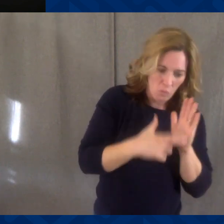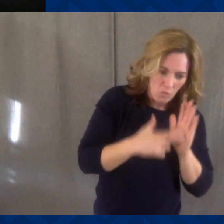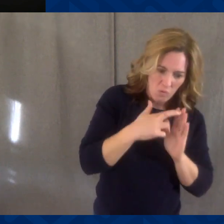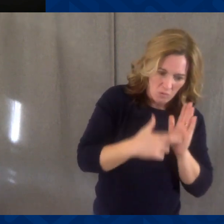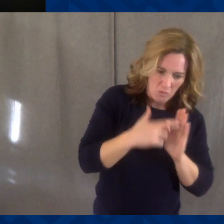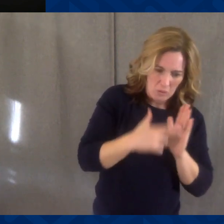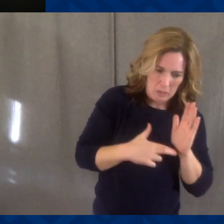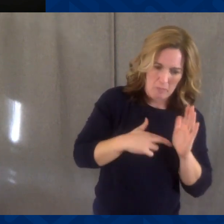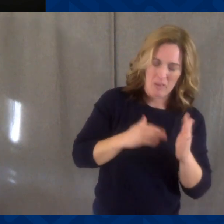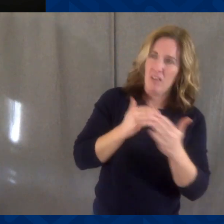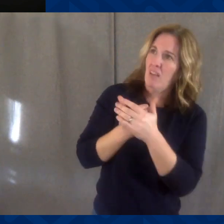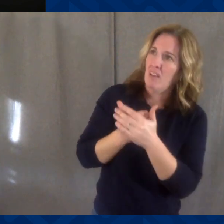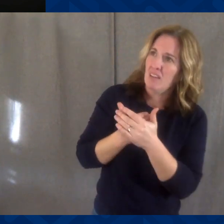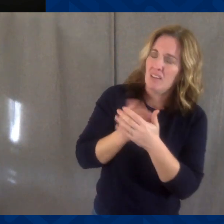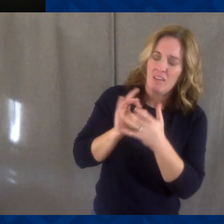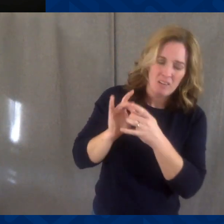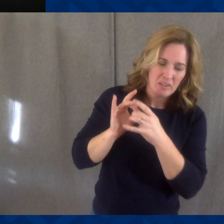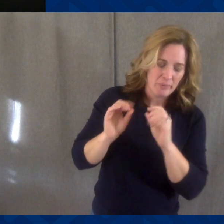grace?